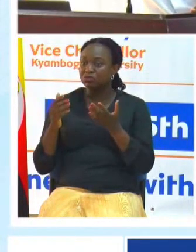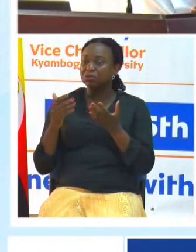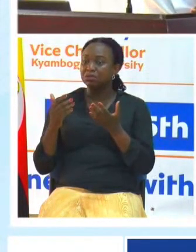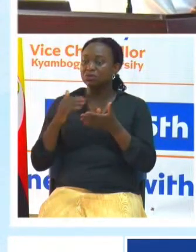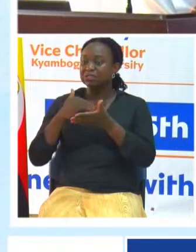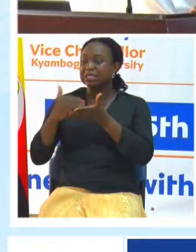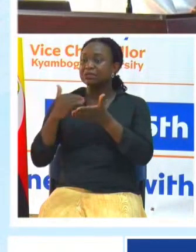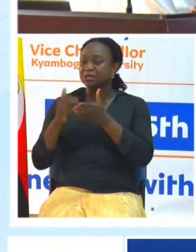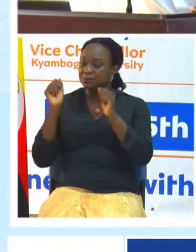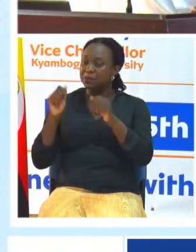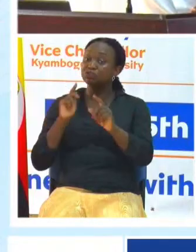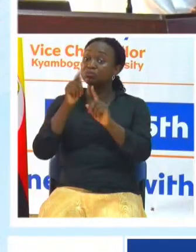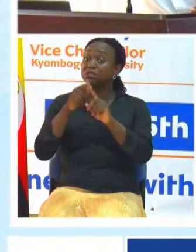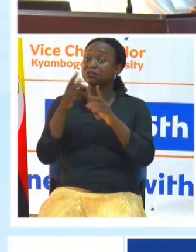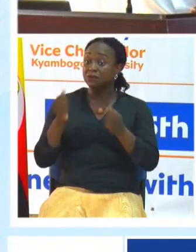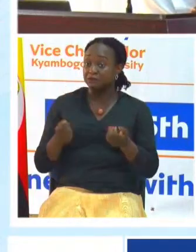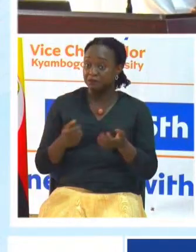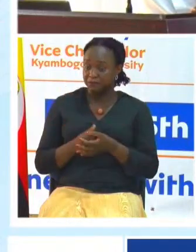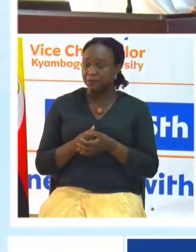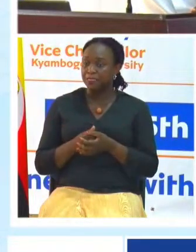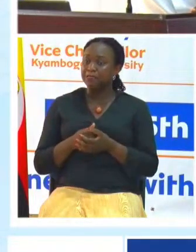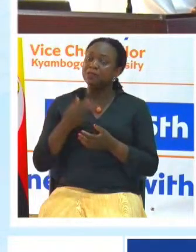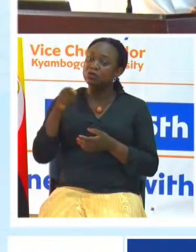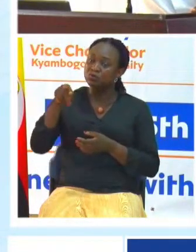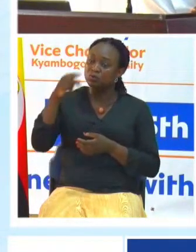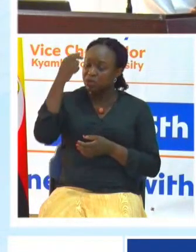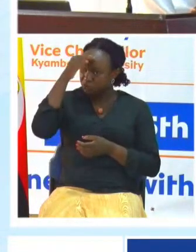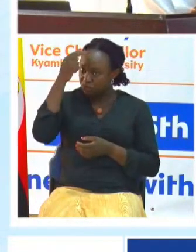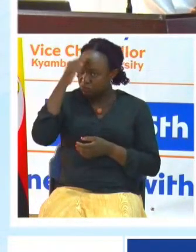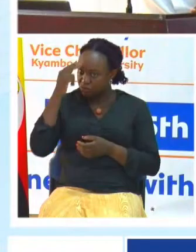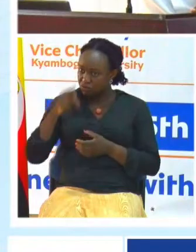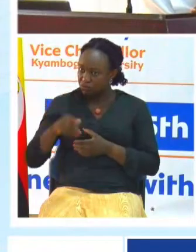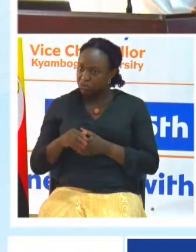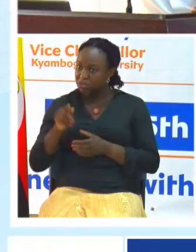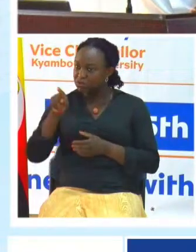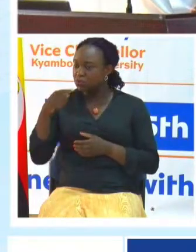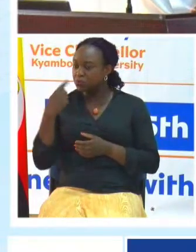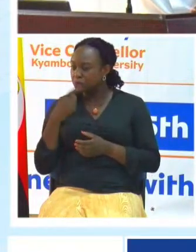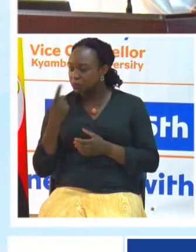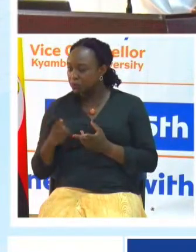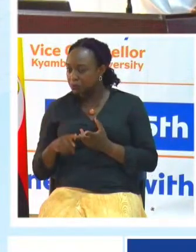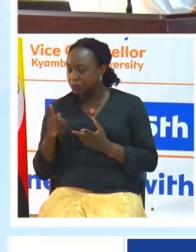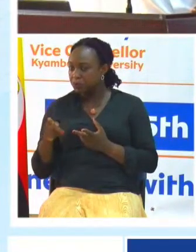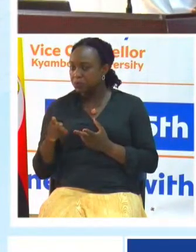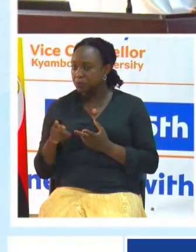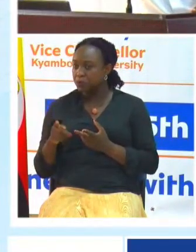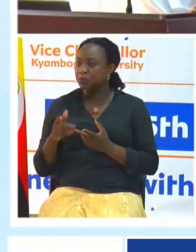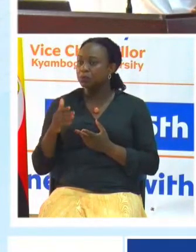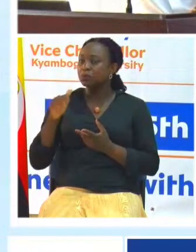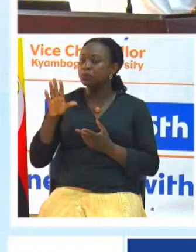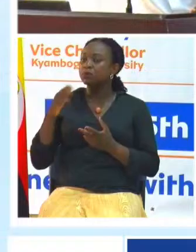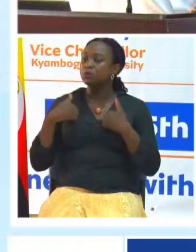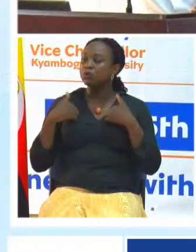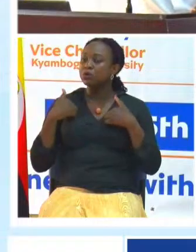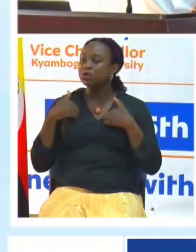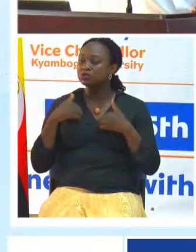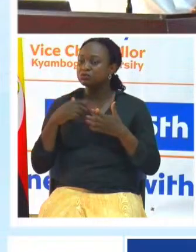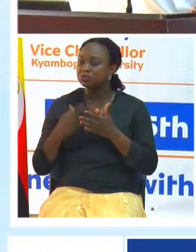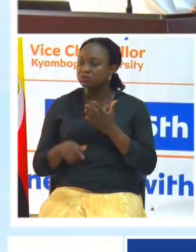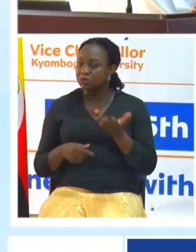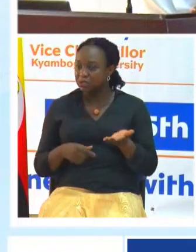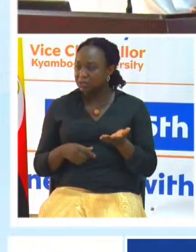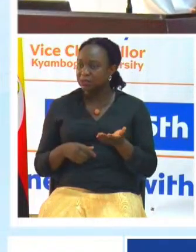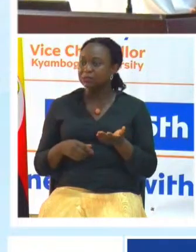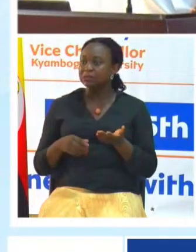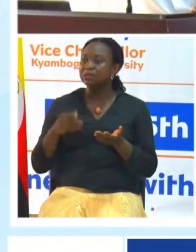purpose. So they want to know, as a graduate student, who are you? What are your passion? What are your interests?